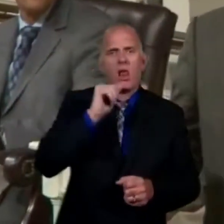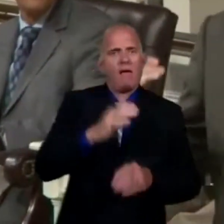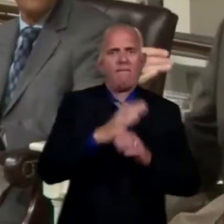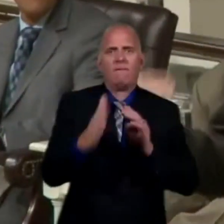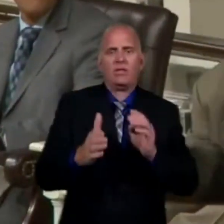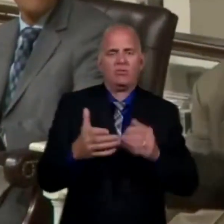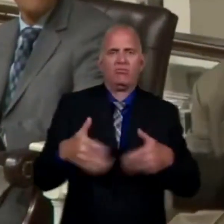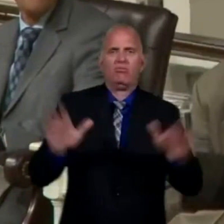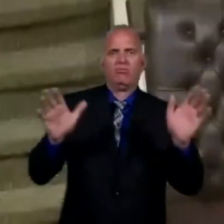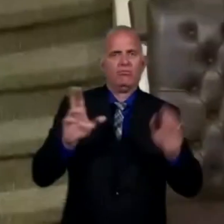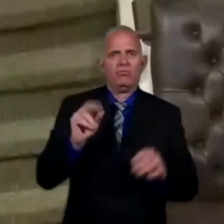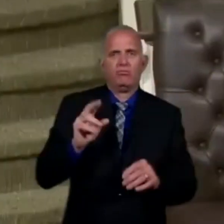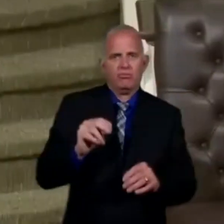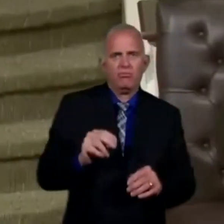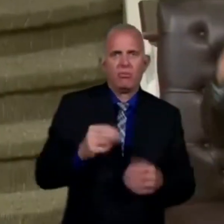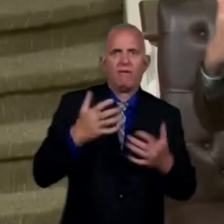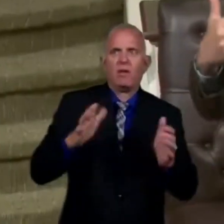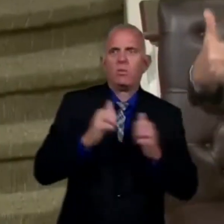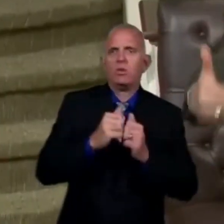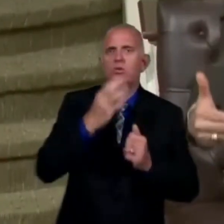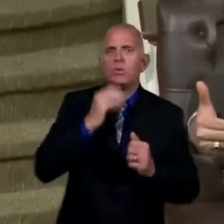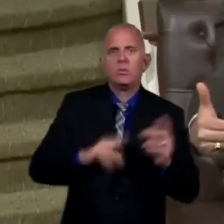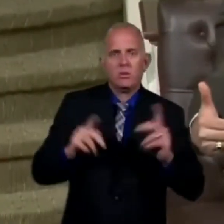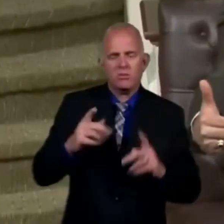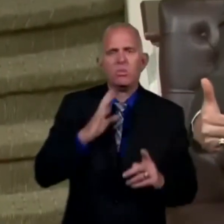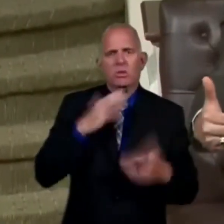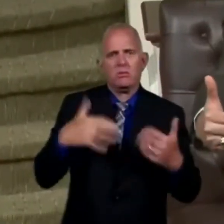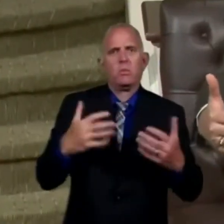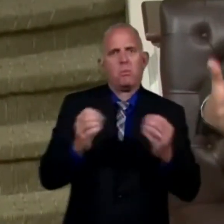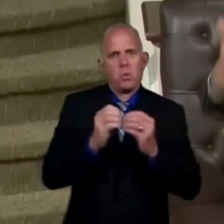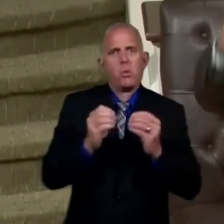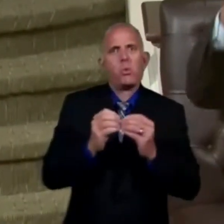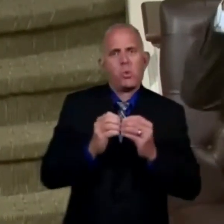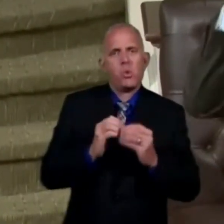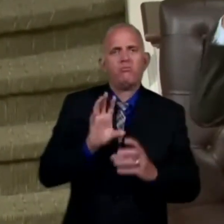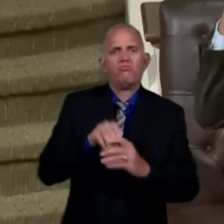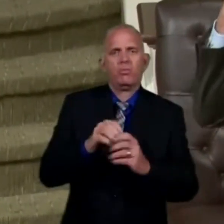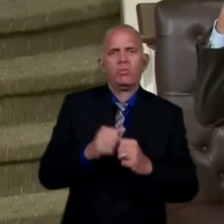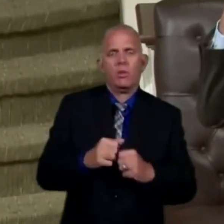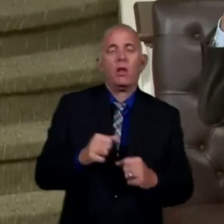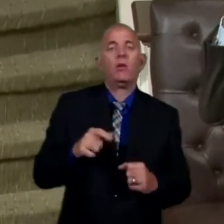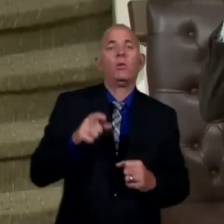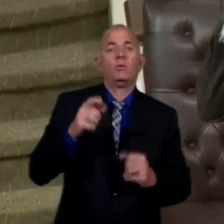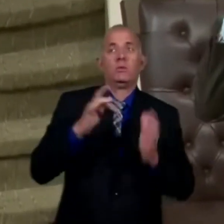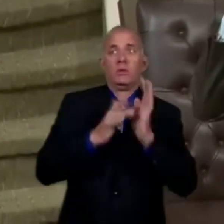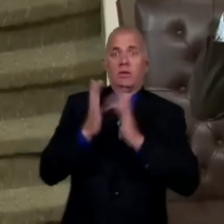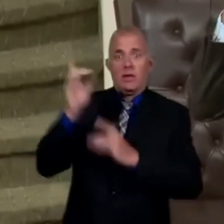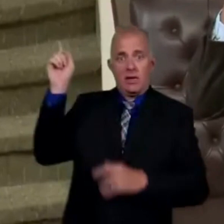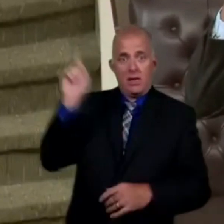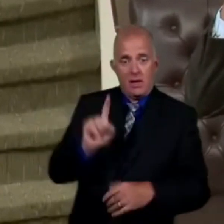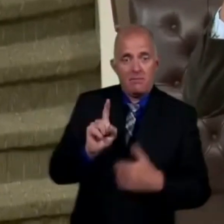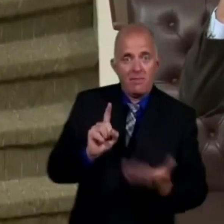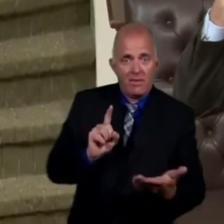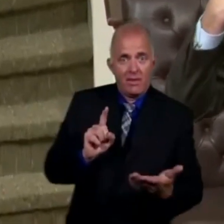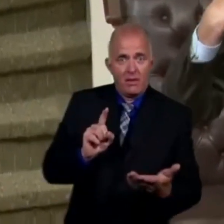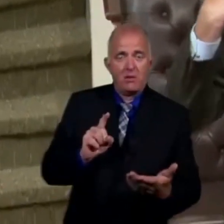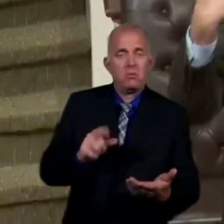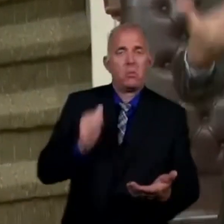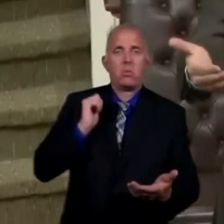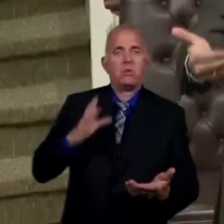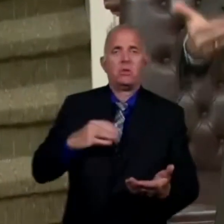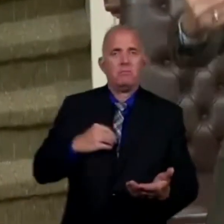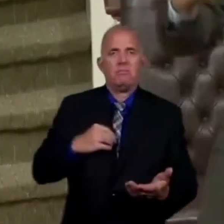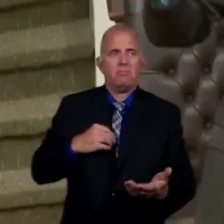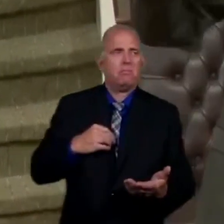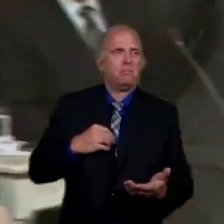However, the Bible's very clear. Jesus came into His own, but His own, they did not accept Him. At His